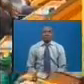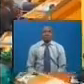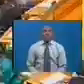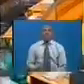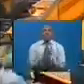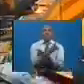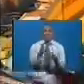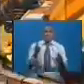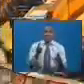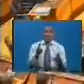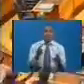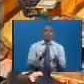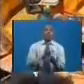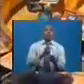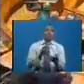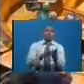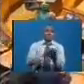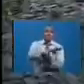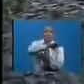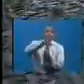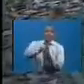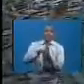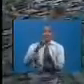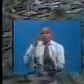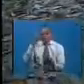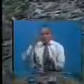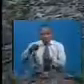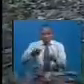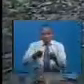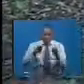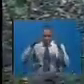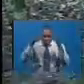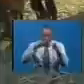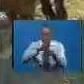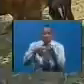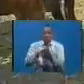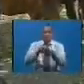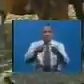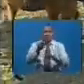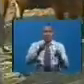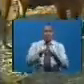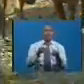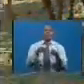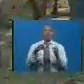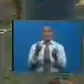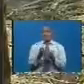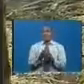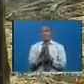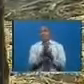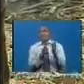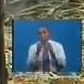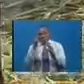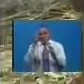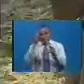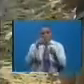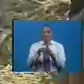Though democracy is an all-inclusive system of governance, giving equal attention to all sectors of society, some considered to